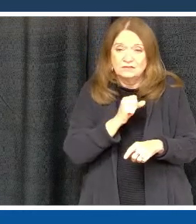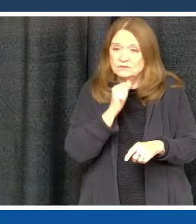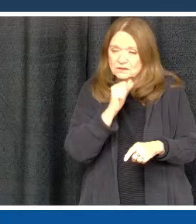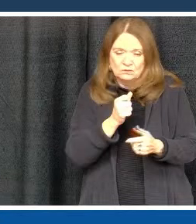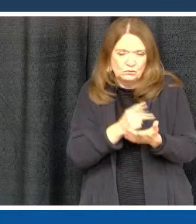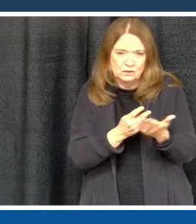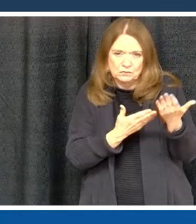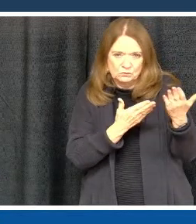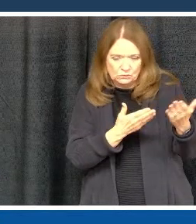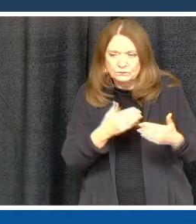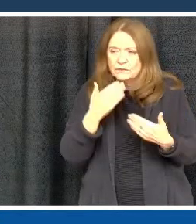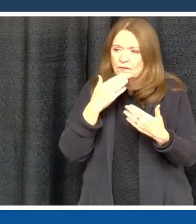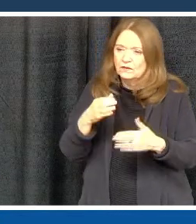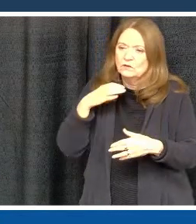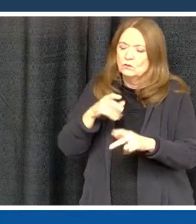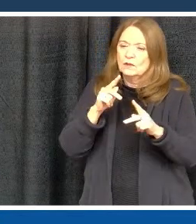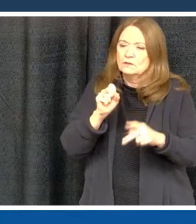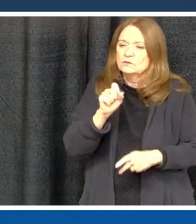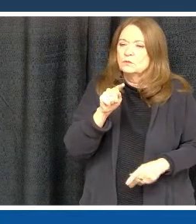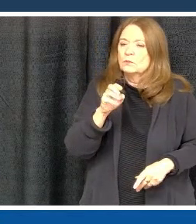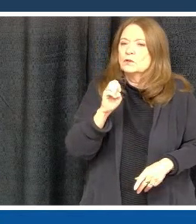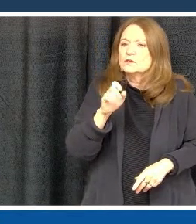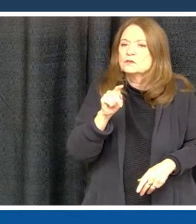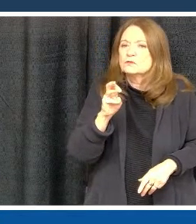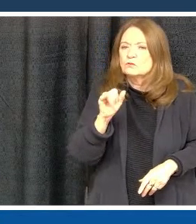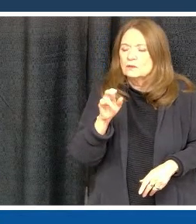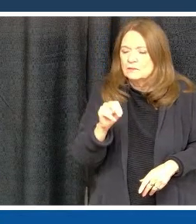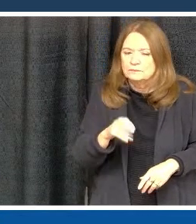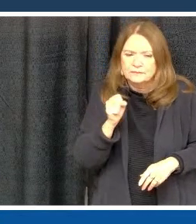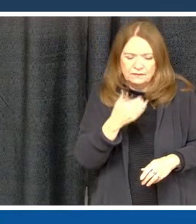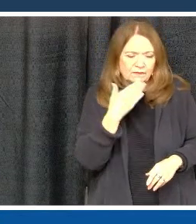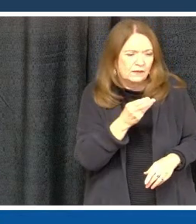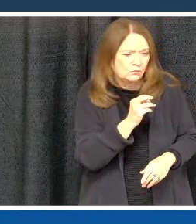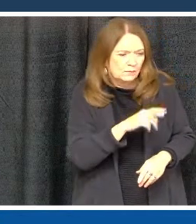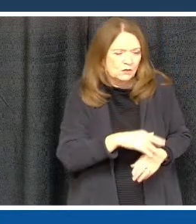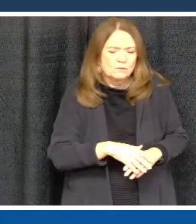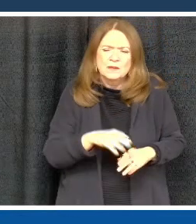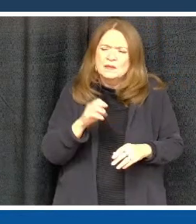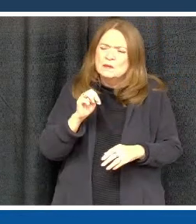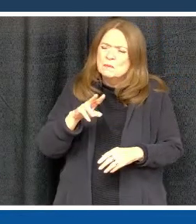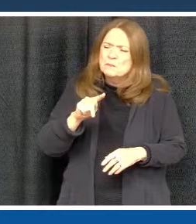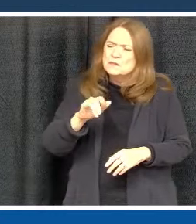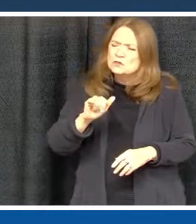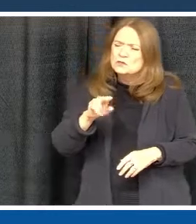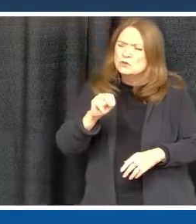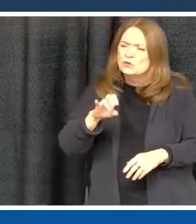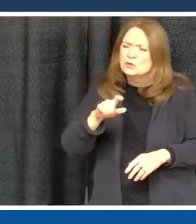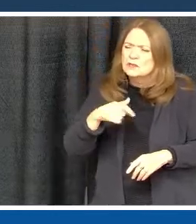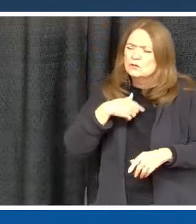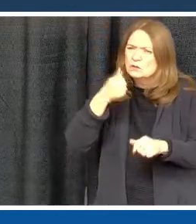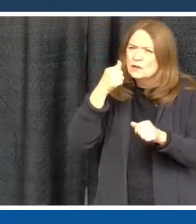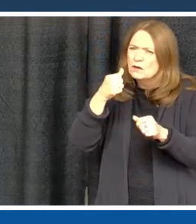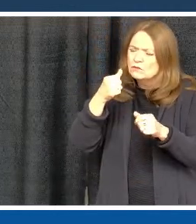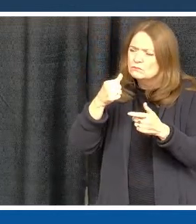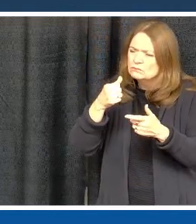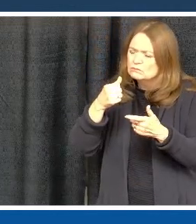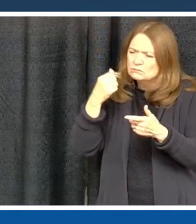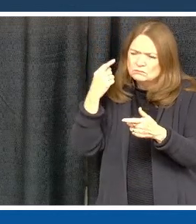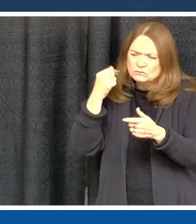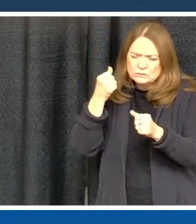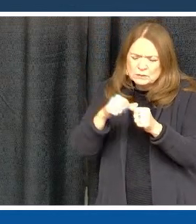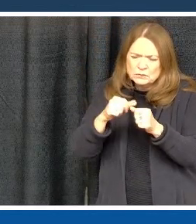Thank you, Mr. Tindall. Councilperson Streetman, you recognized. Thank you, Mayor. Mr. Tyndall, did I understand correctly at the Regional Planning